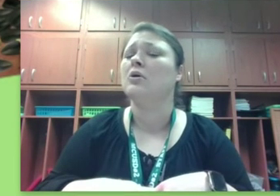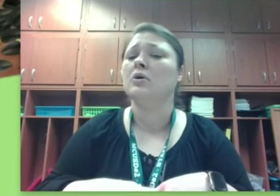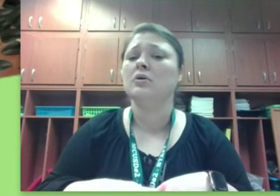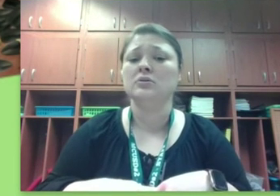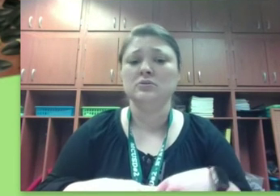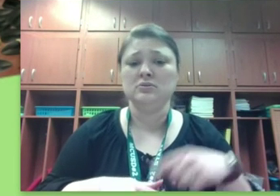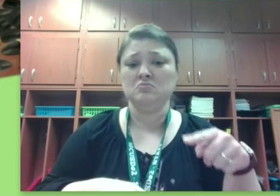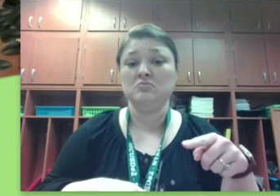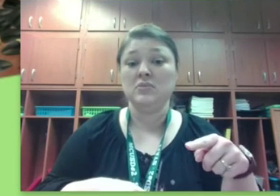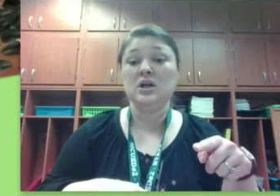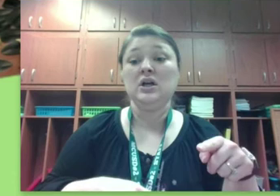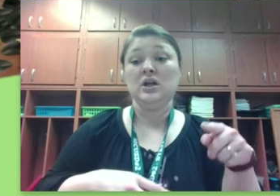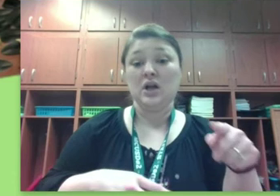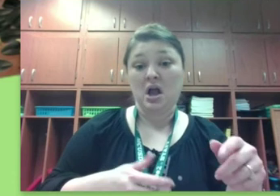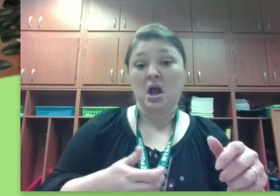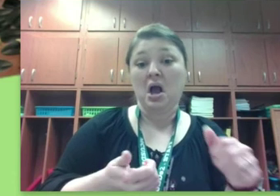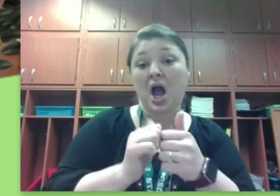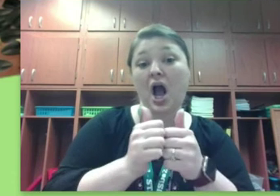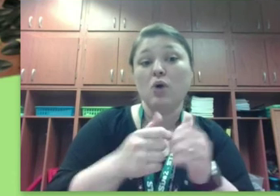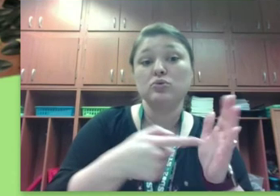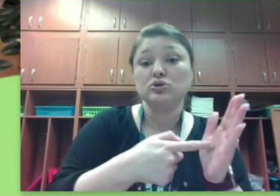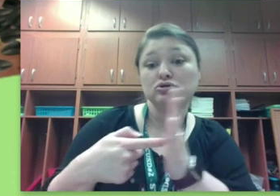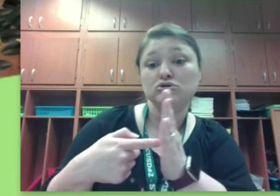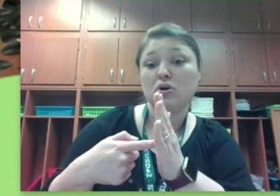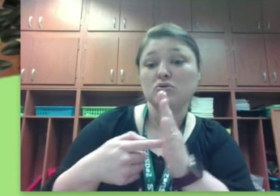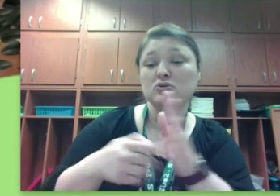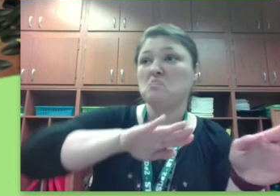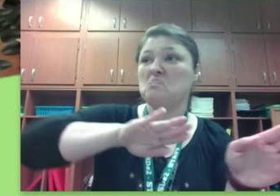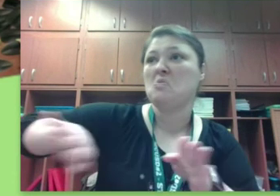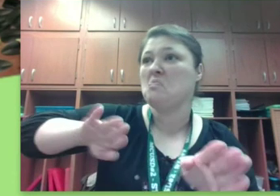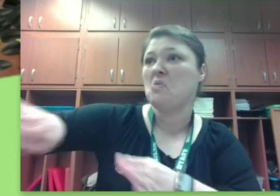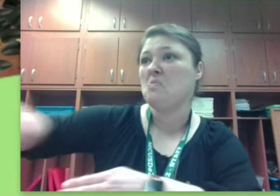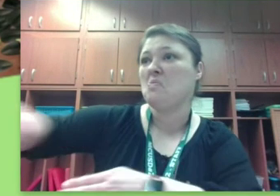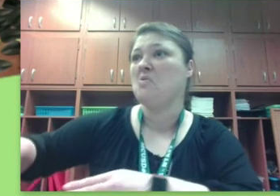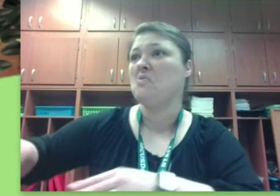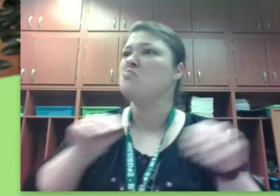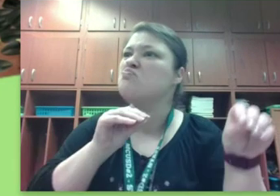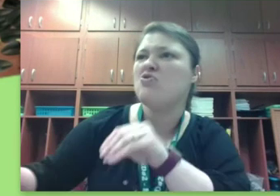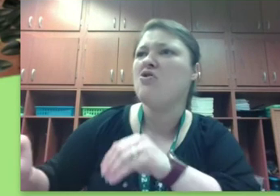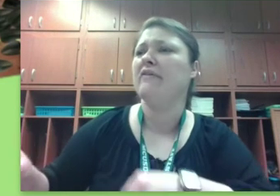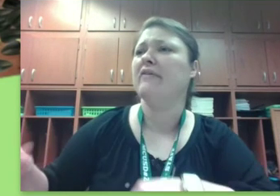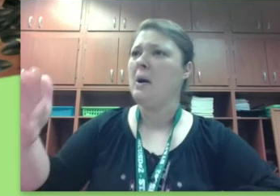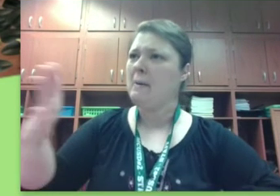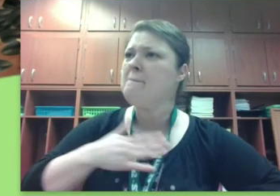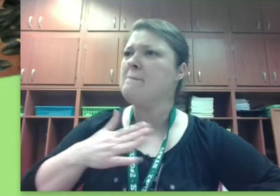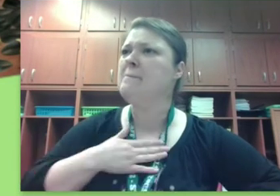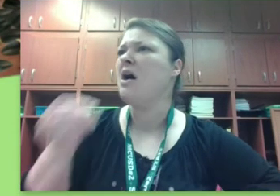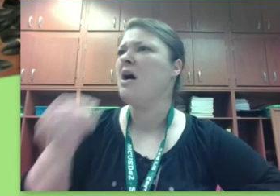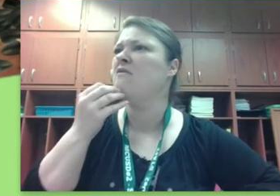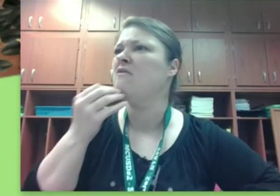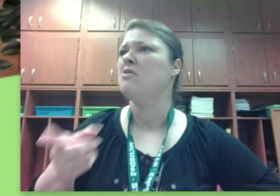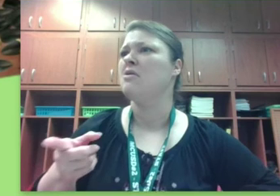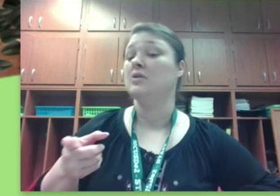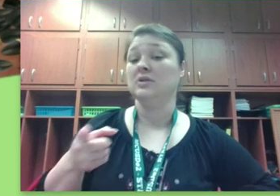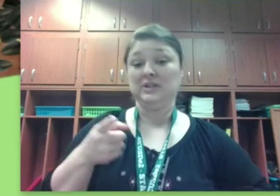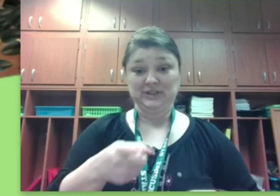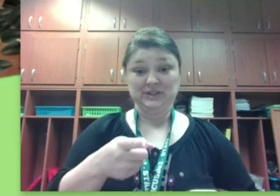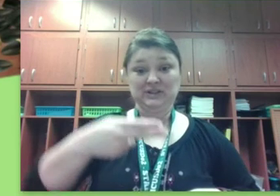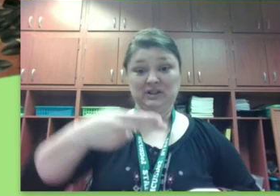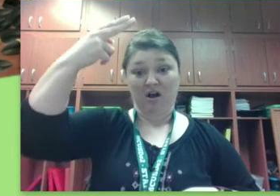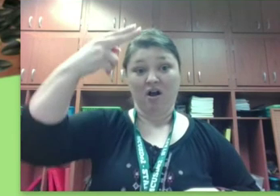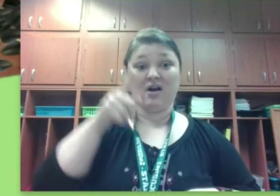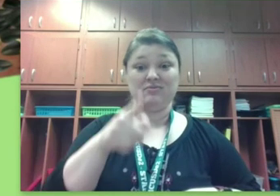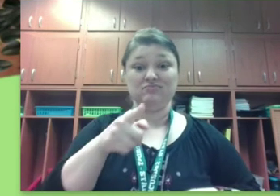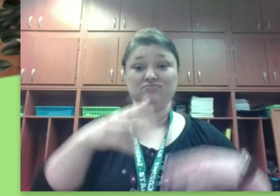this is his way of pushing the other bird away from the feeder. He's higher up on the hierarchy. This